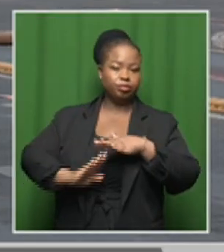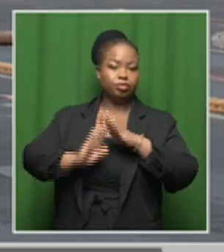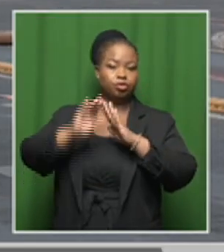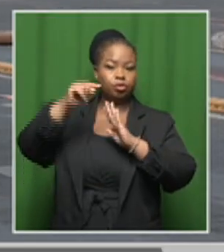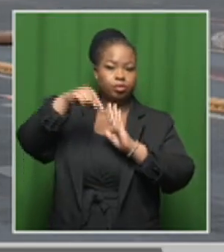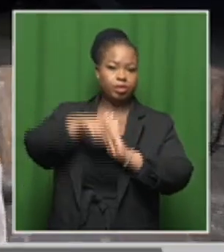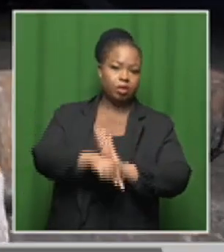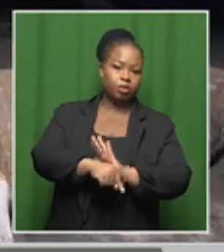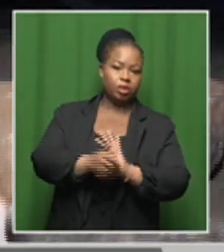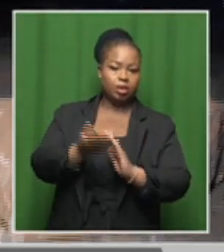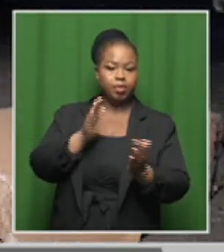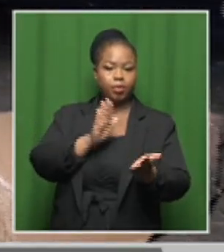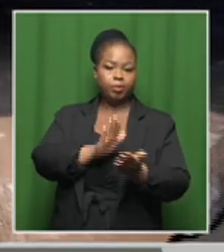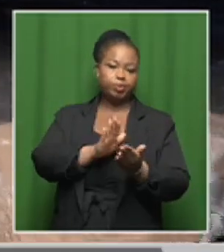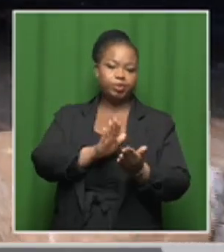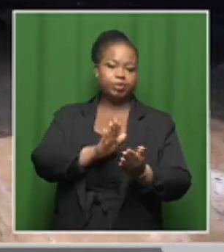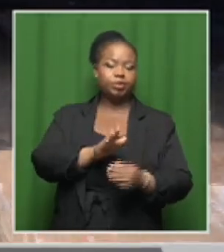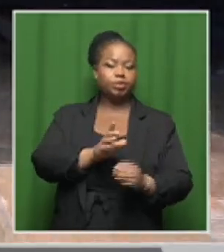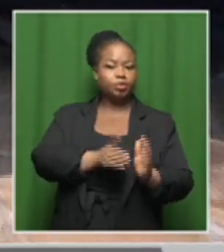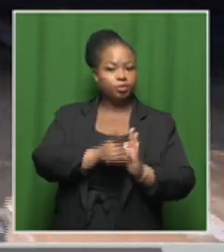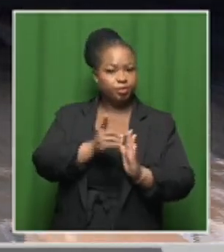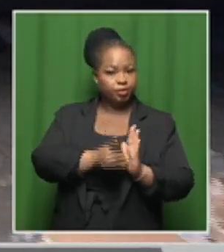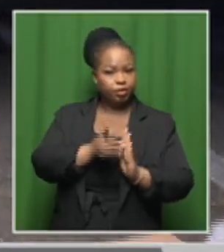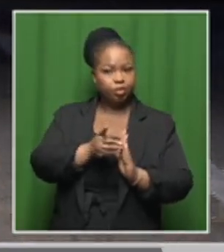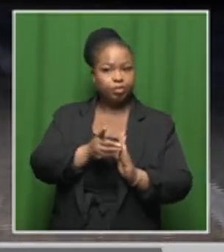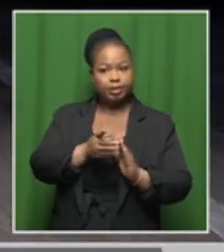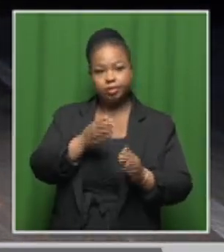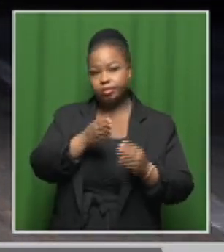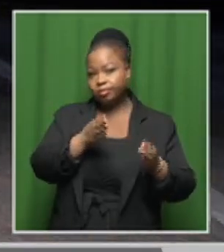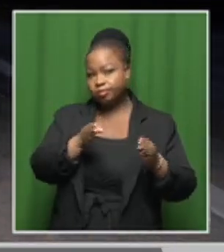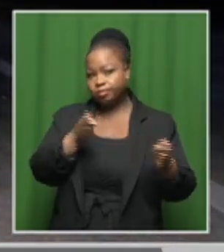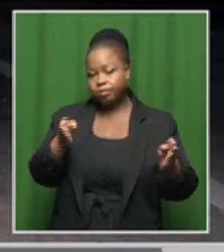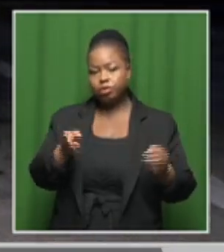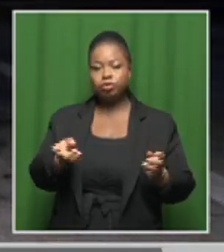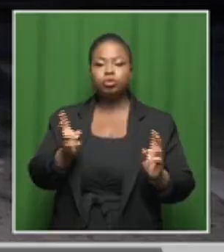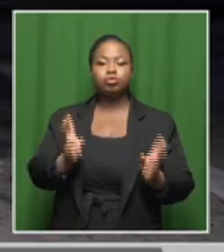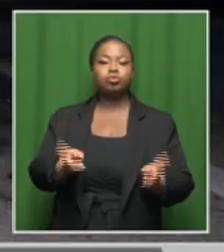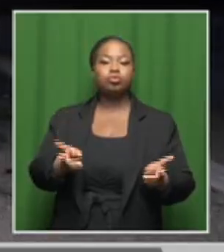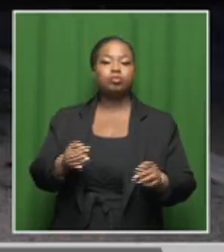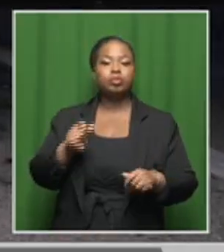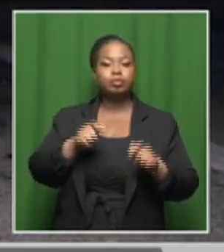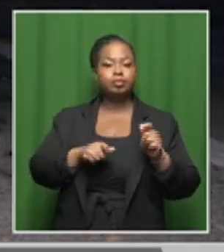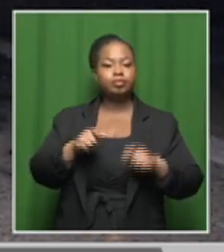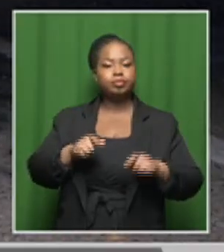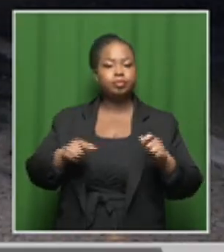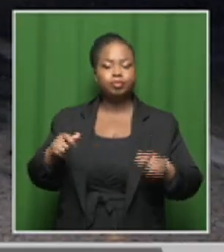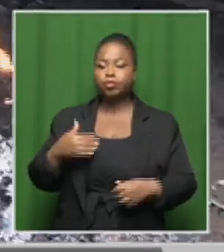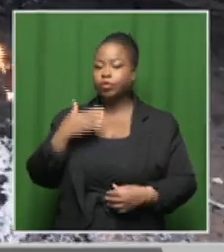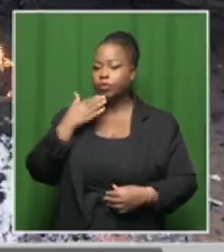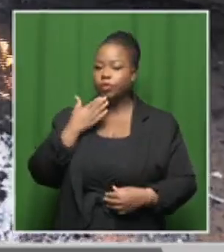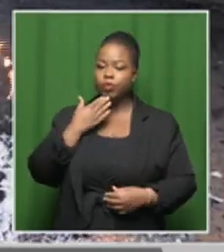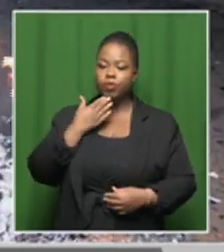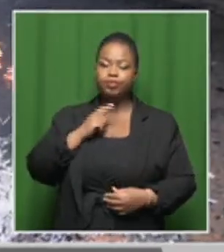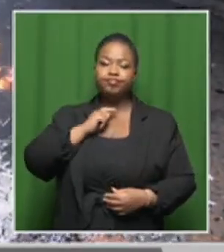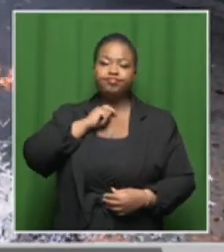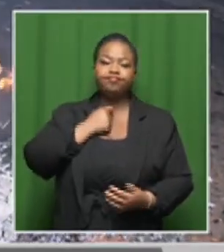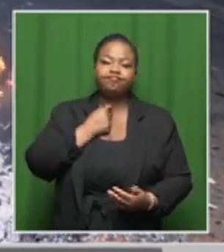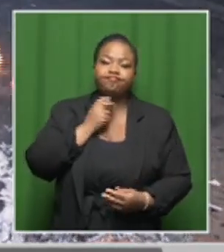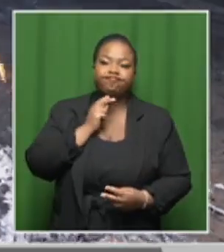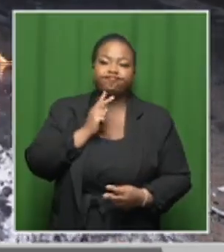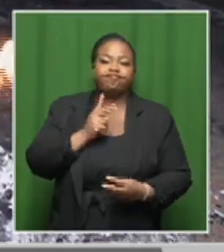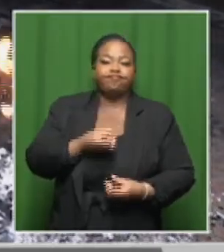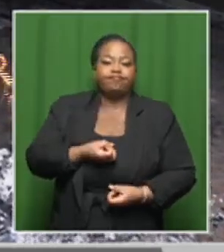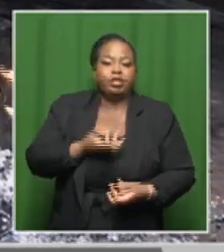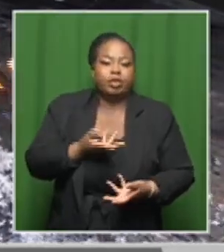top-down approaches to development whereby ordinary people have no voice